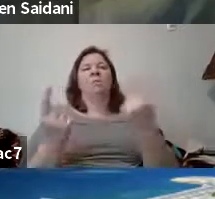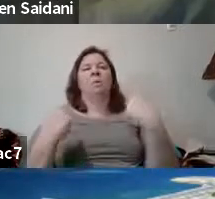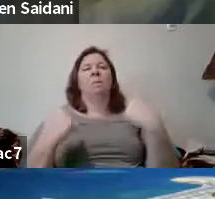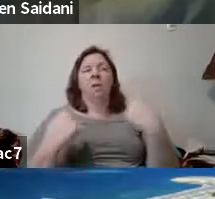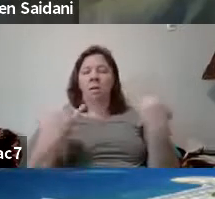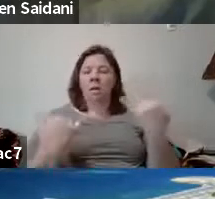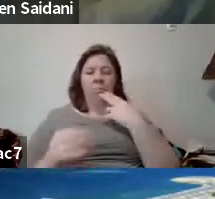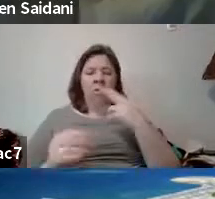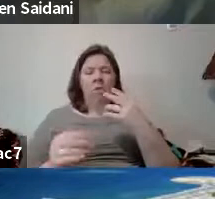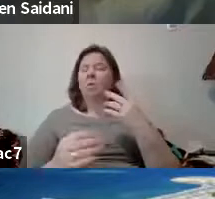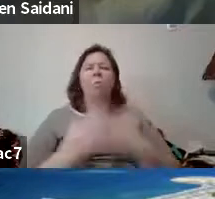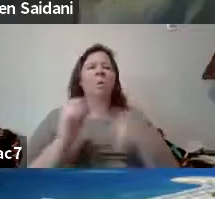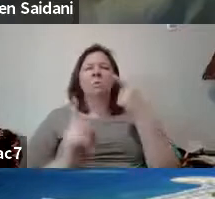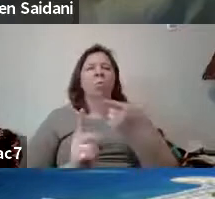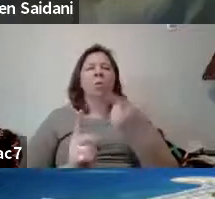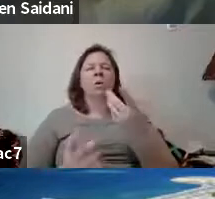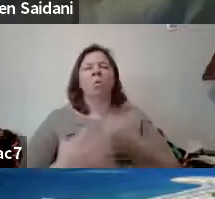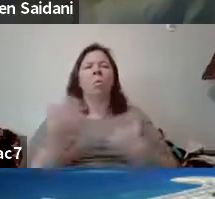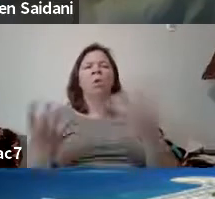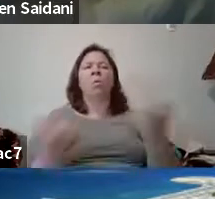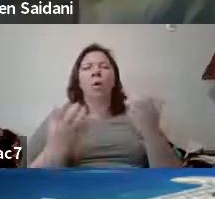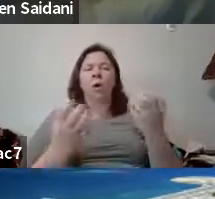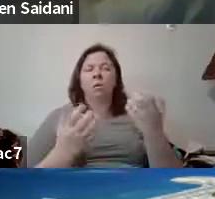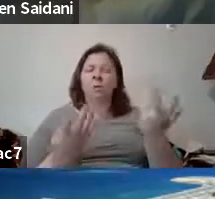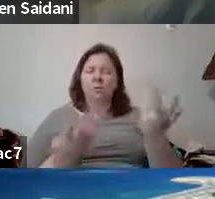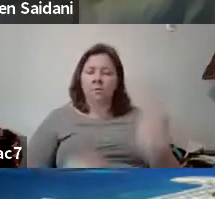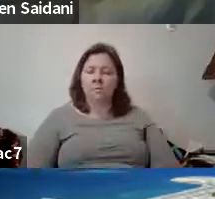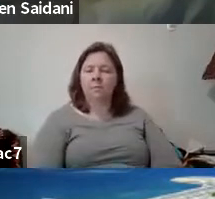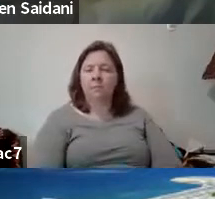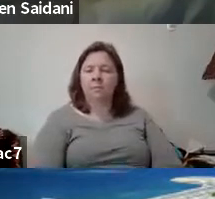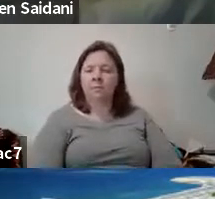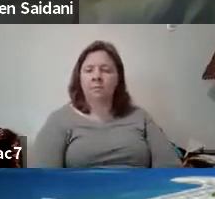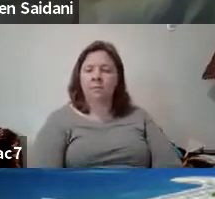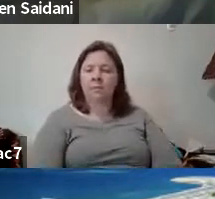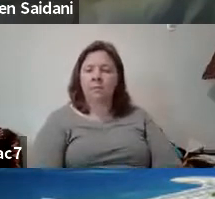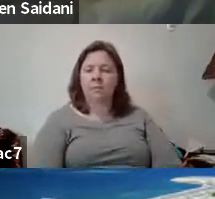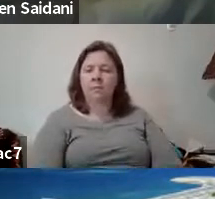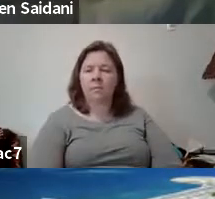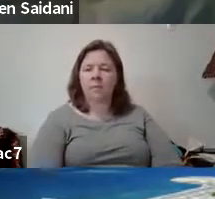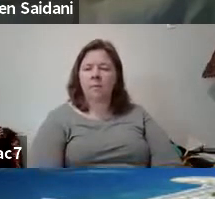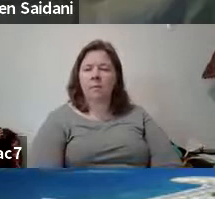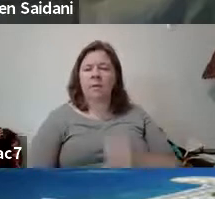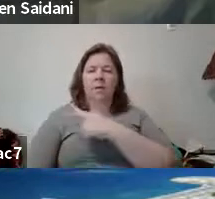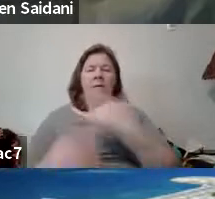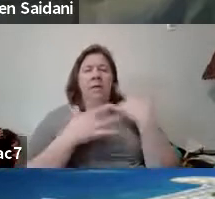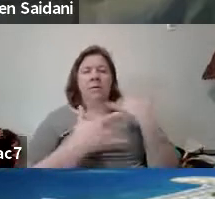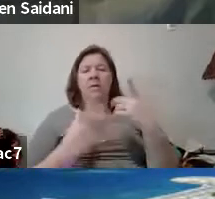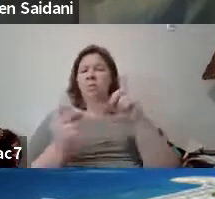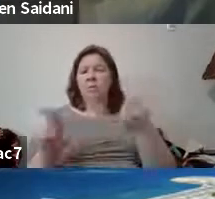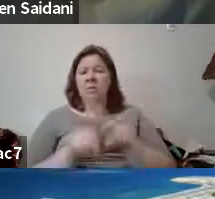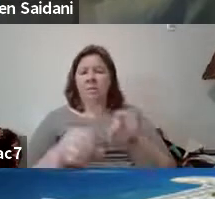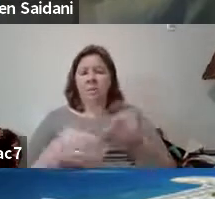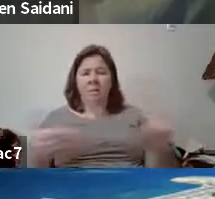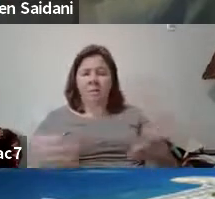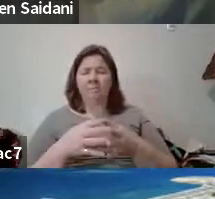them, get to the point, what is it that you're trying to sell me? But because they're all trained to do the same thing. So if